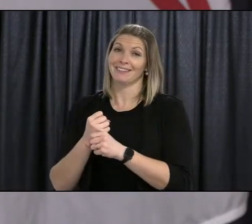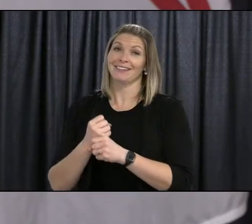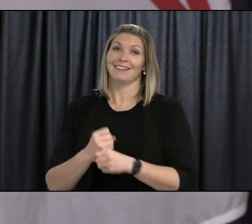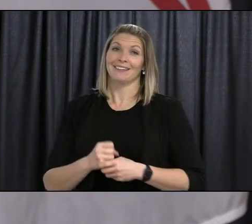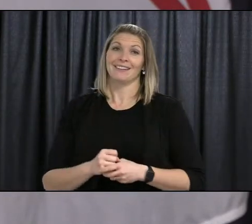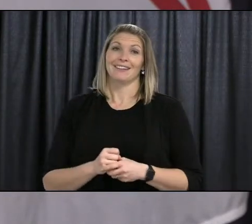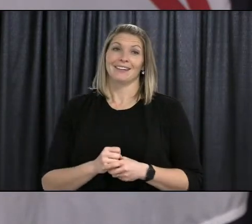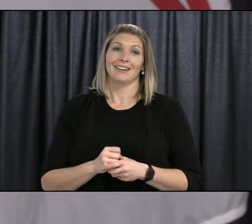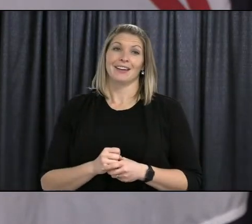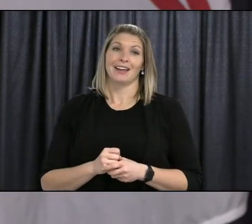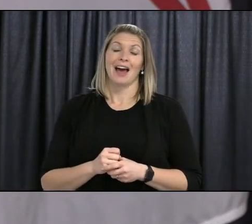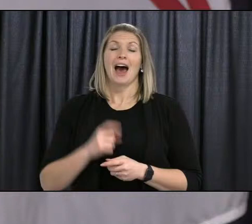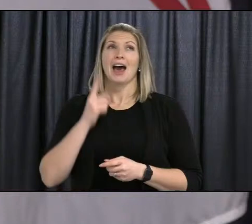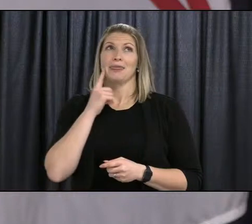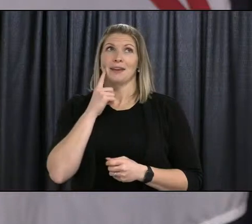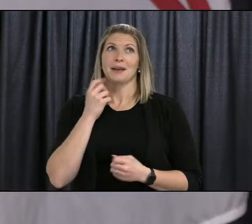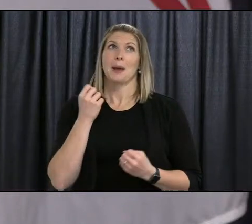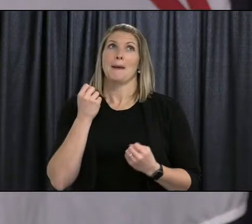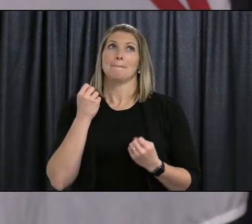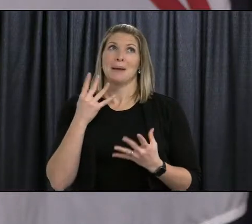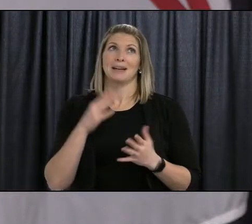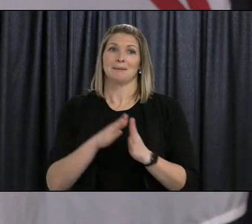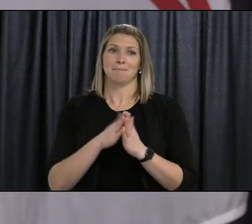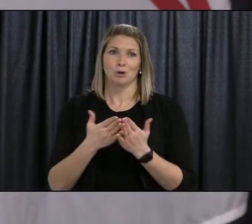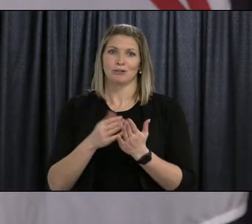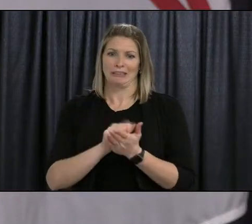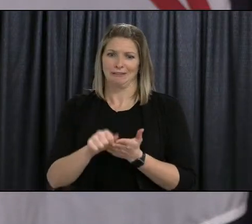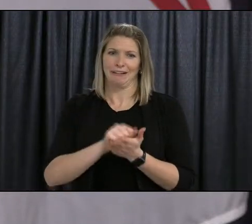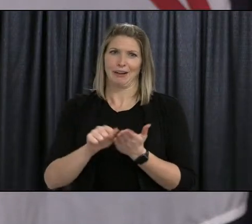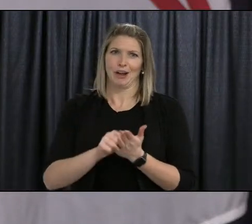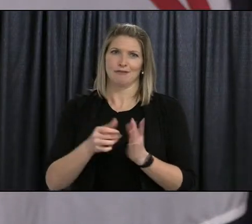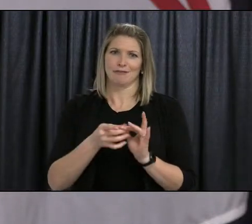be many books written about this by the time it's all over.